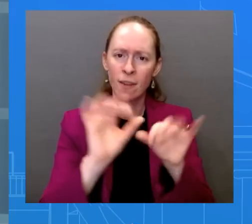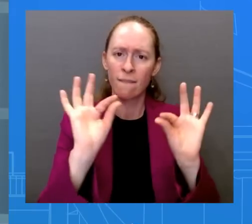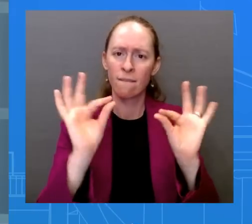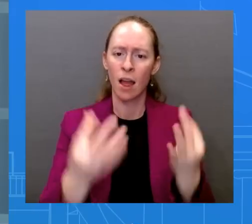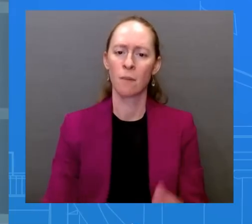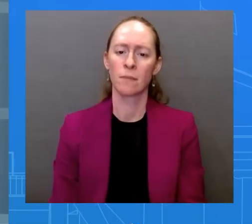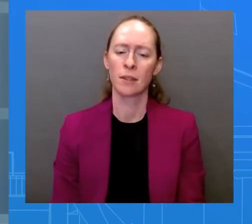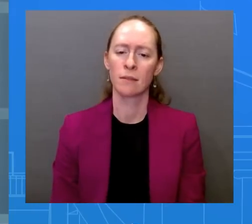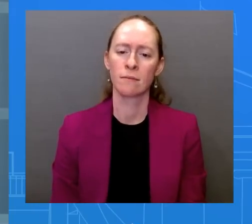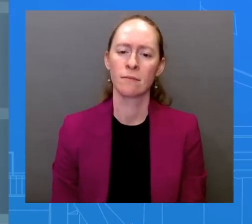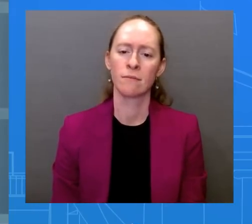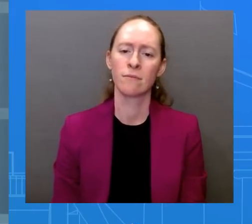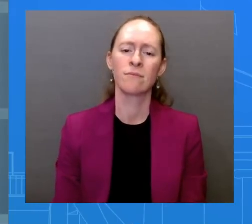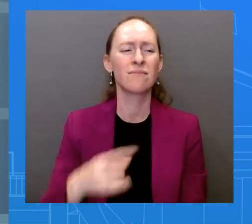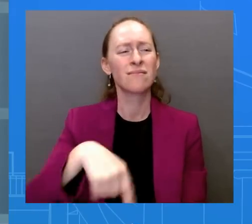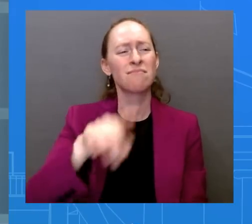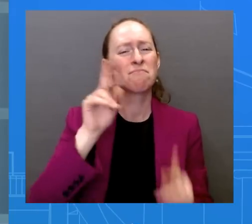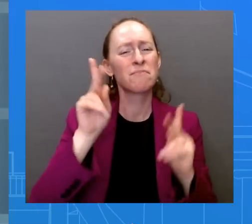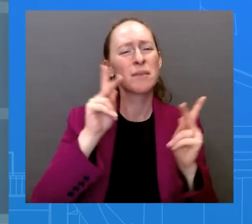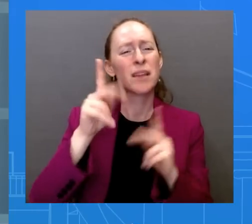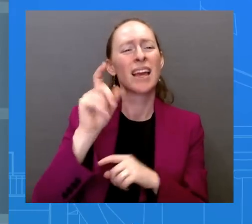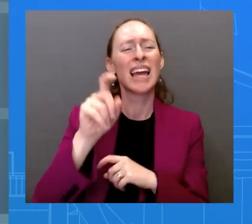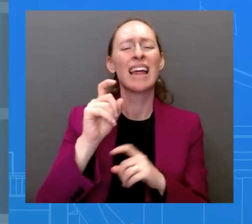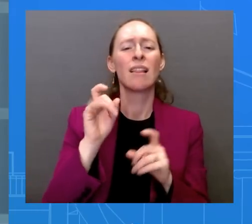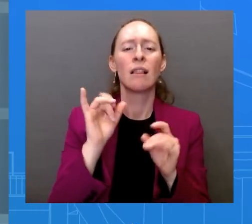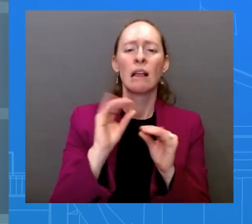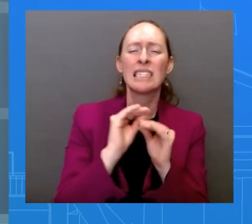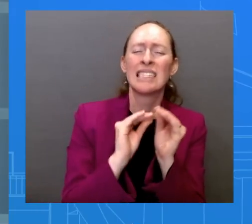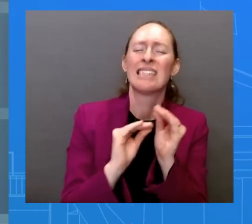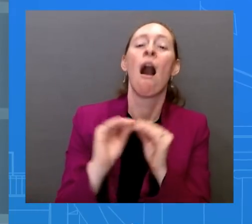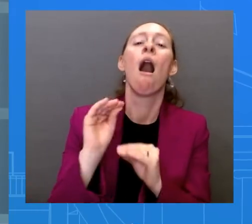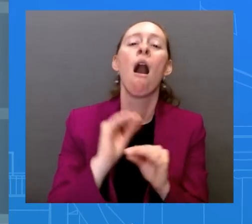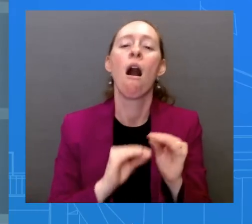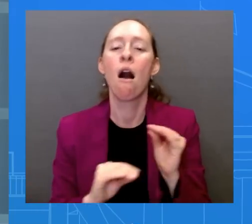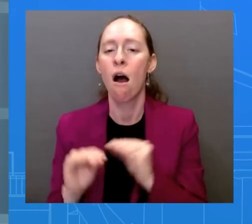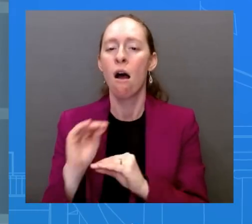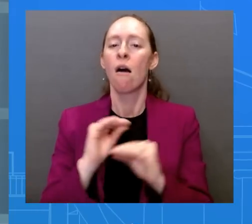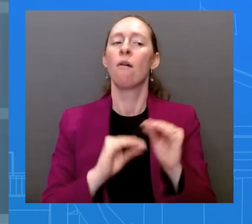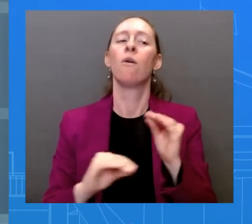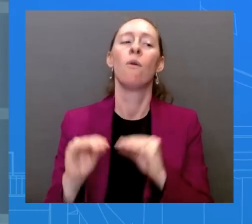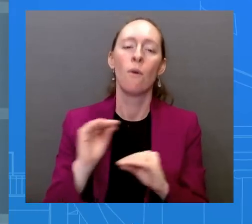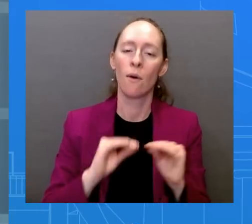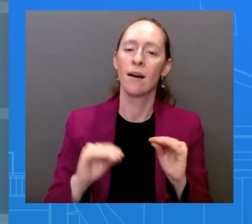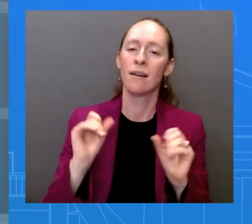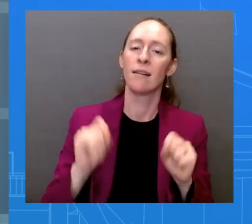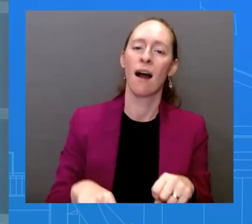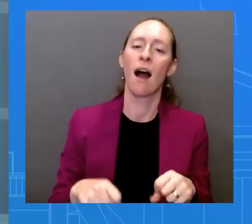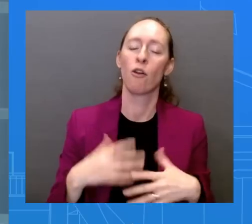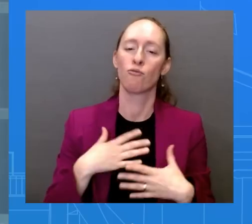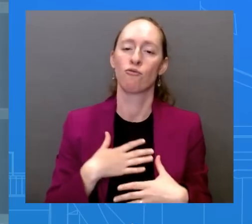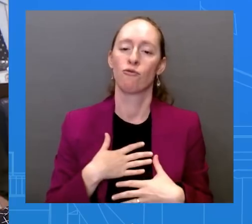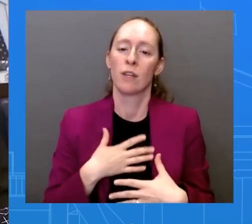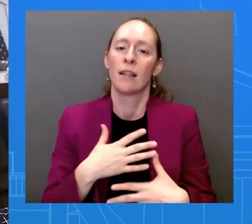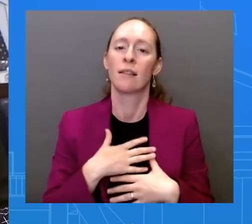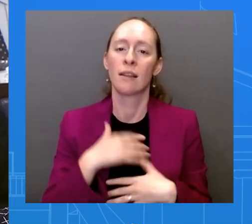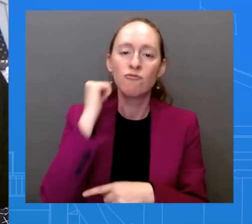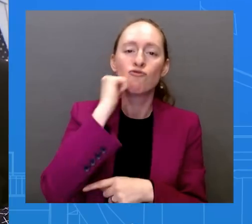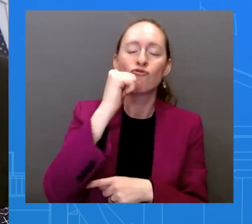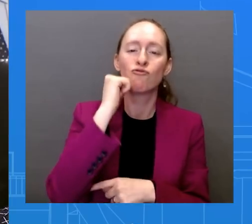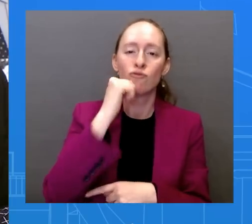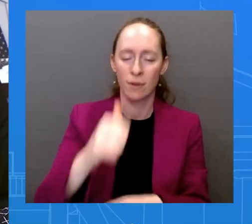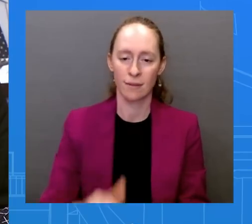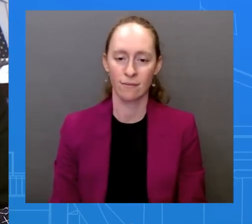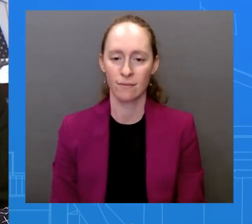more of, a little bit more of help in their everyday lives. And then my second question is on this framework